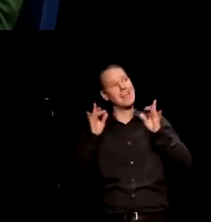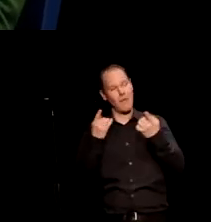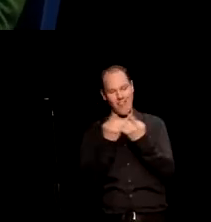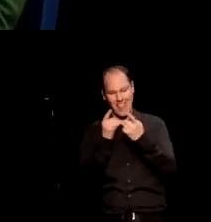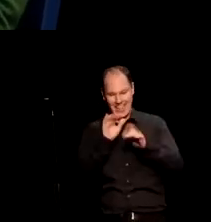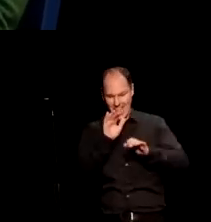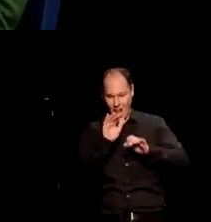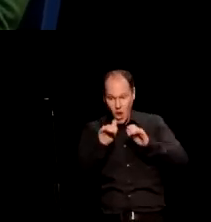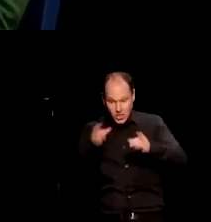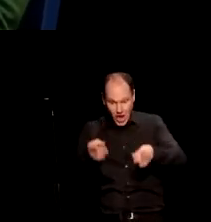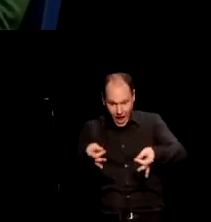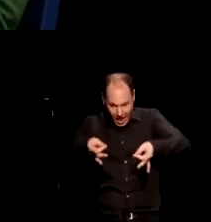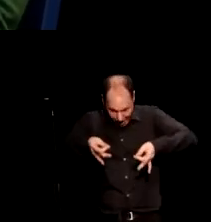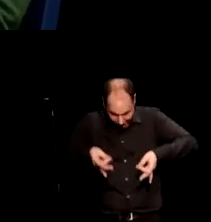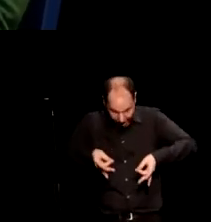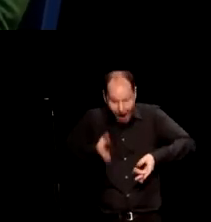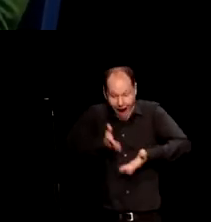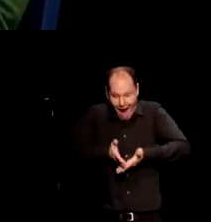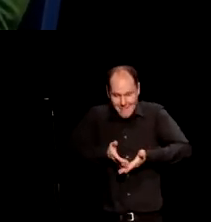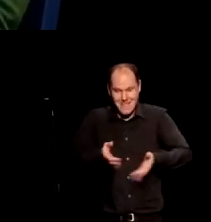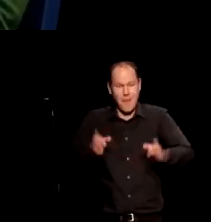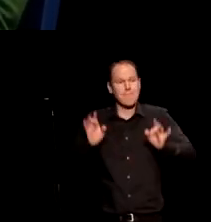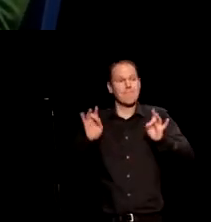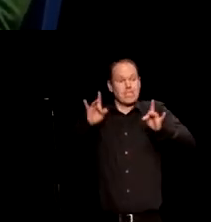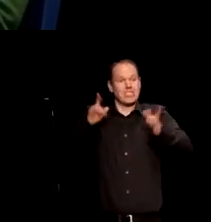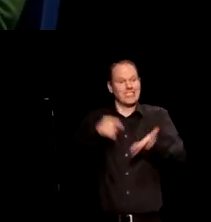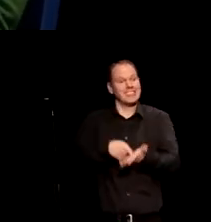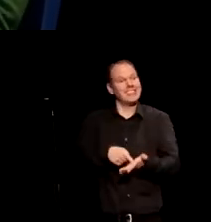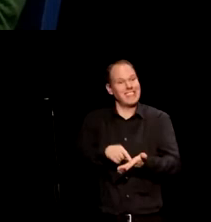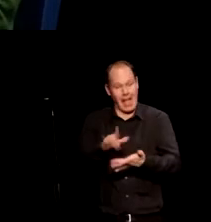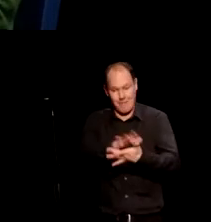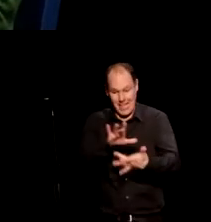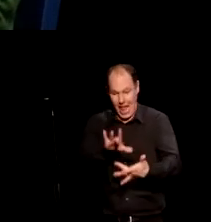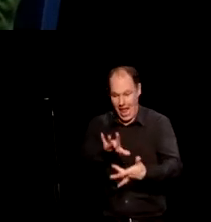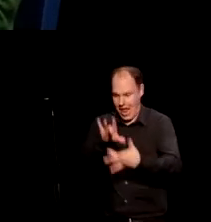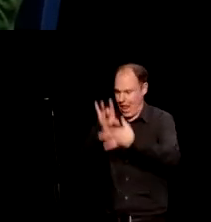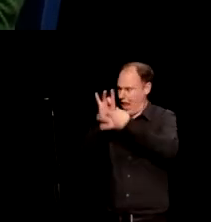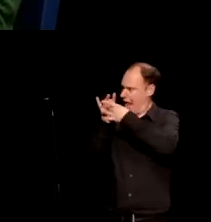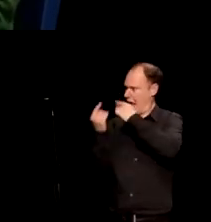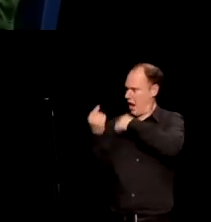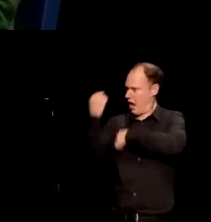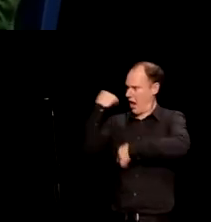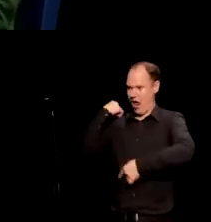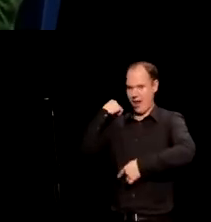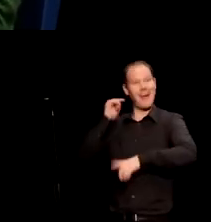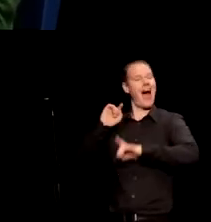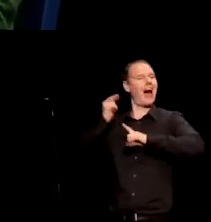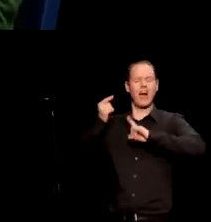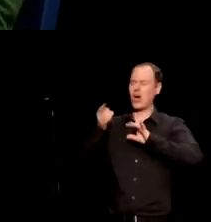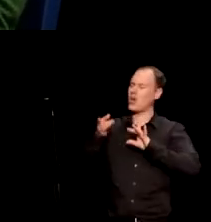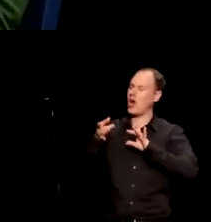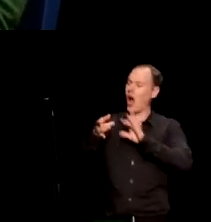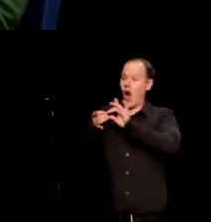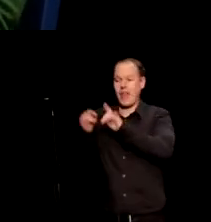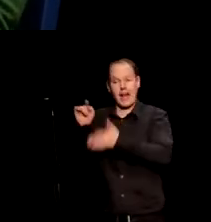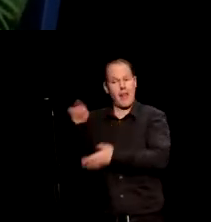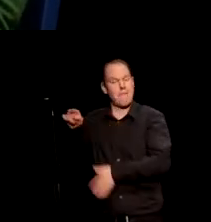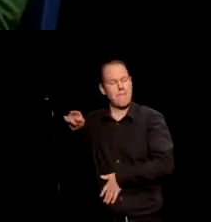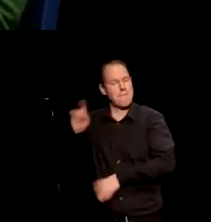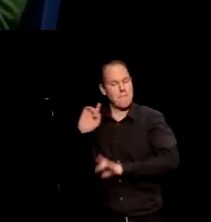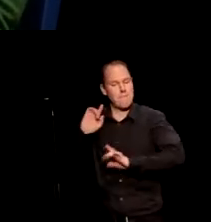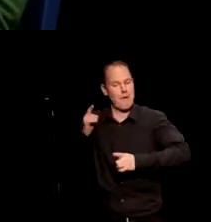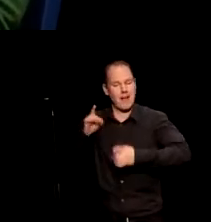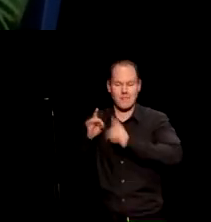and being kind of there, you know, as a link to people you can never contact, you can never, you know, engage with